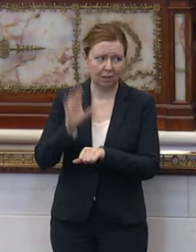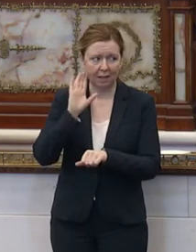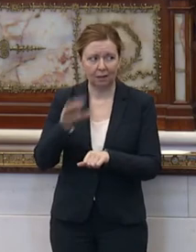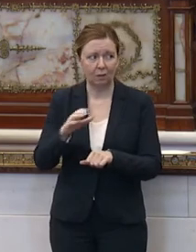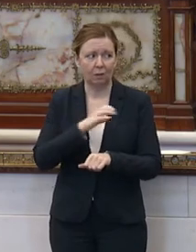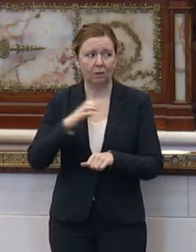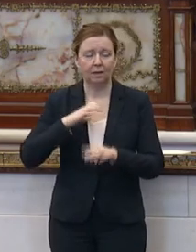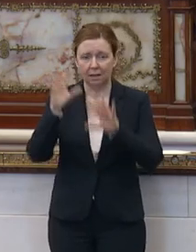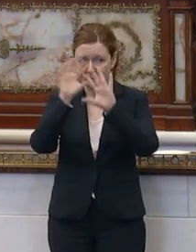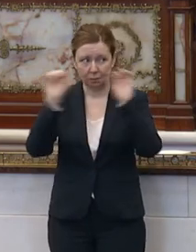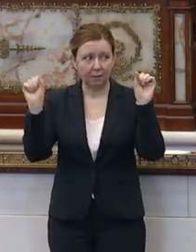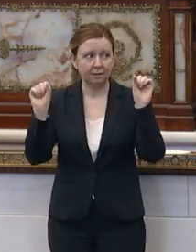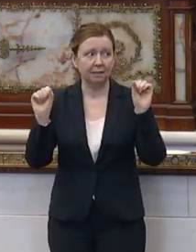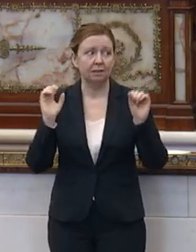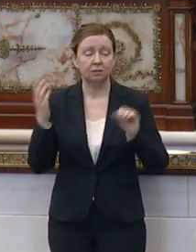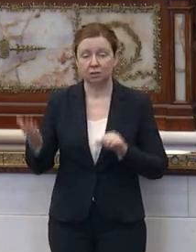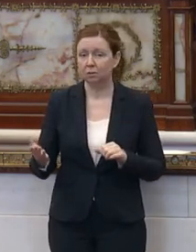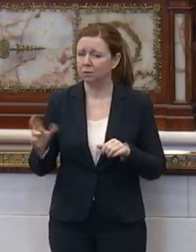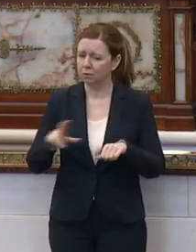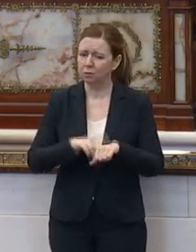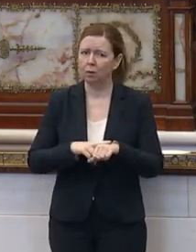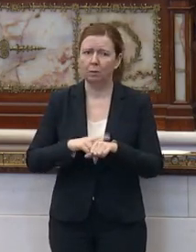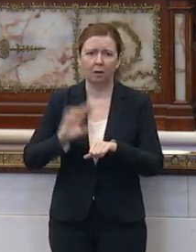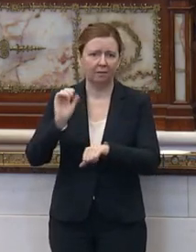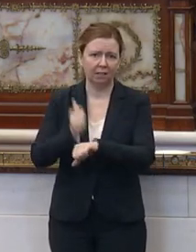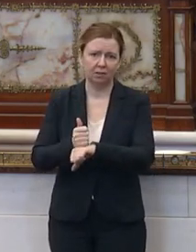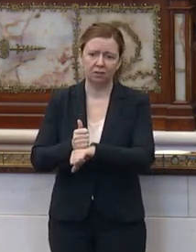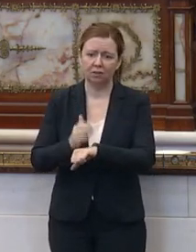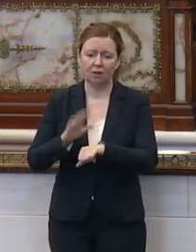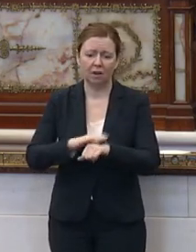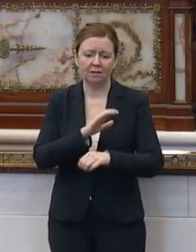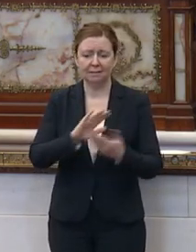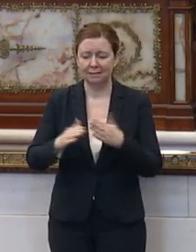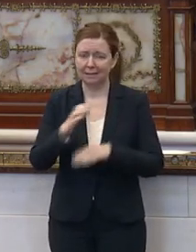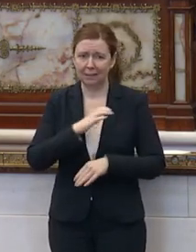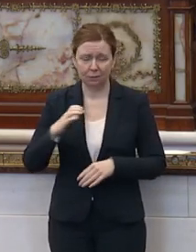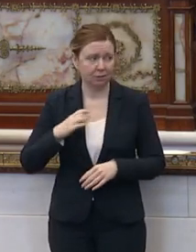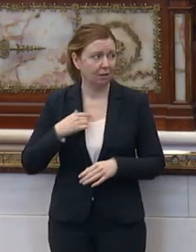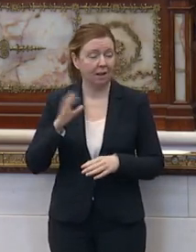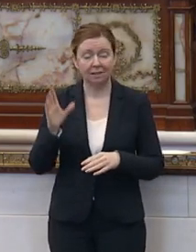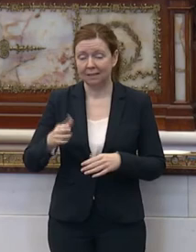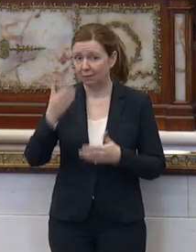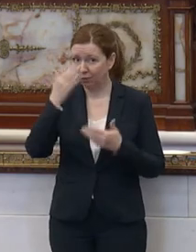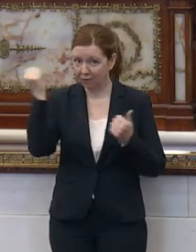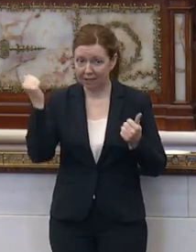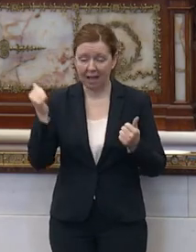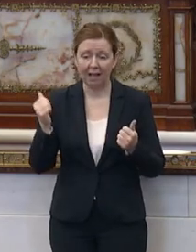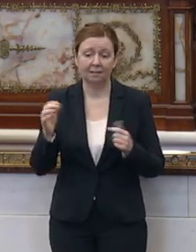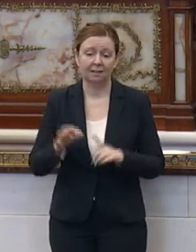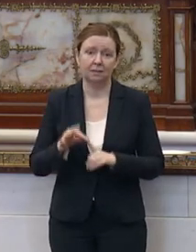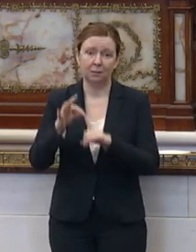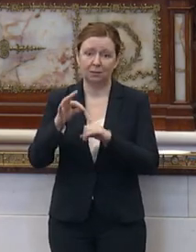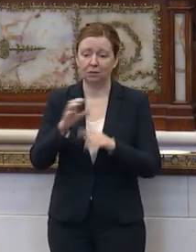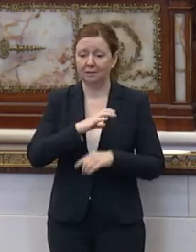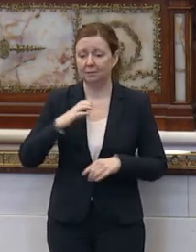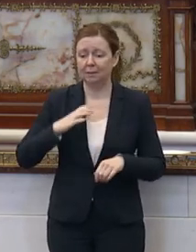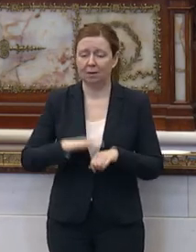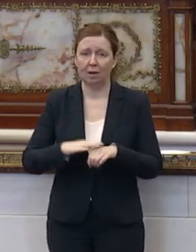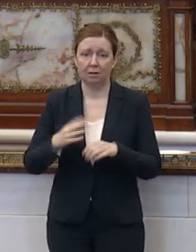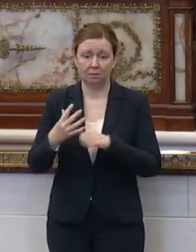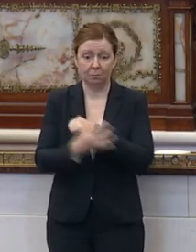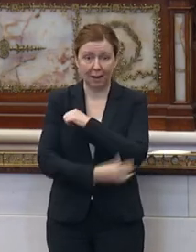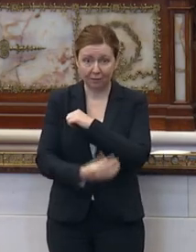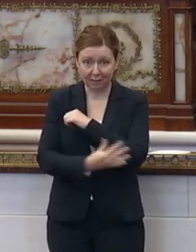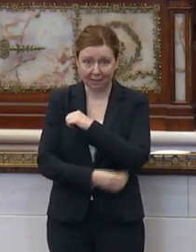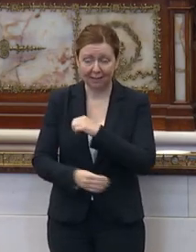Council President, she was a normal fixture on City Council. I'll never forget the Special Committee on Poverty